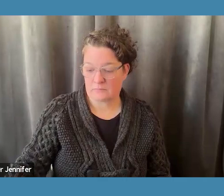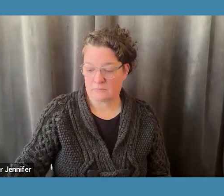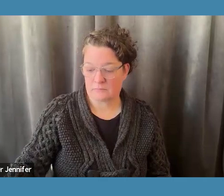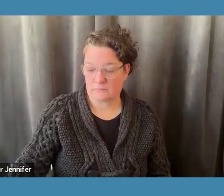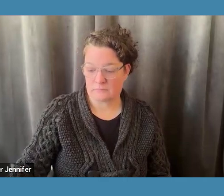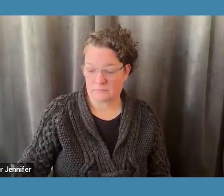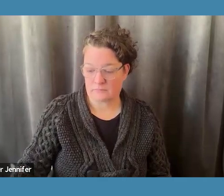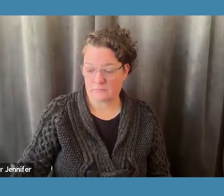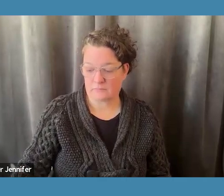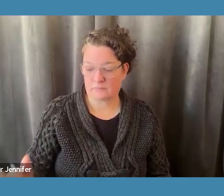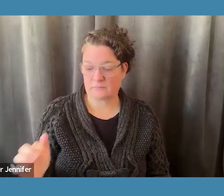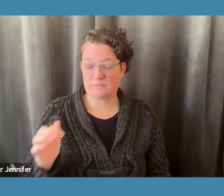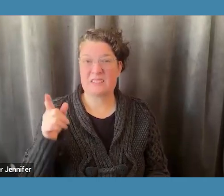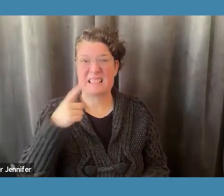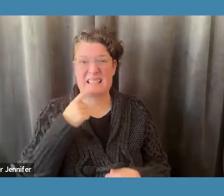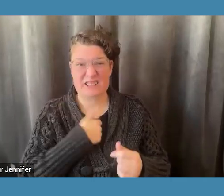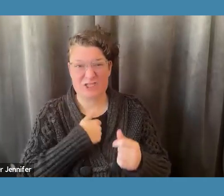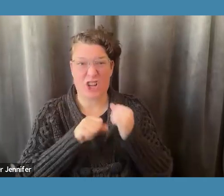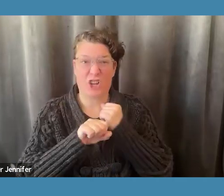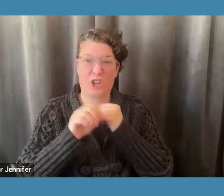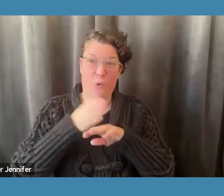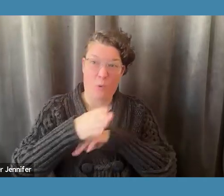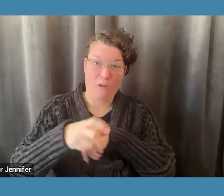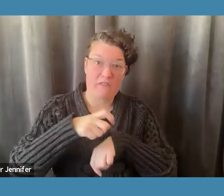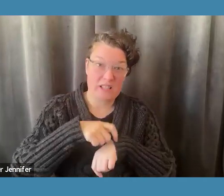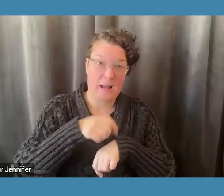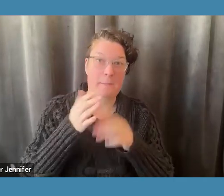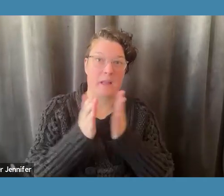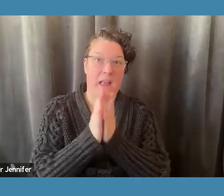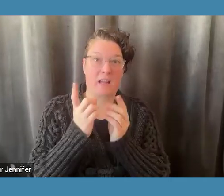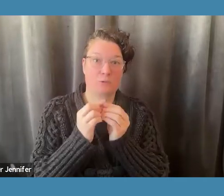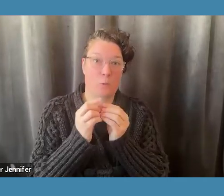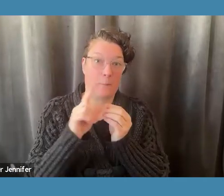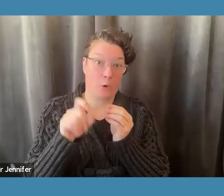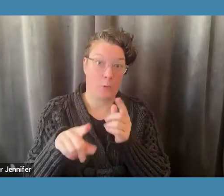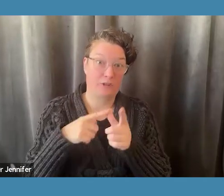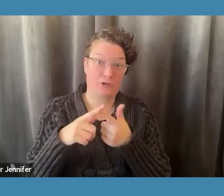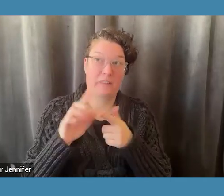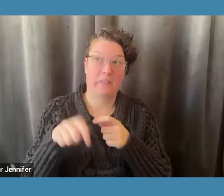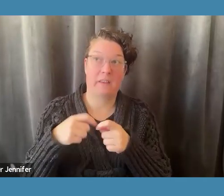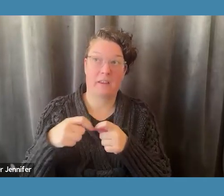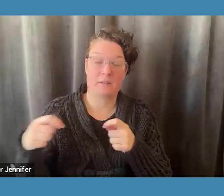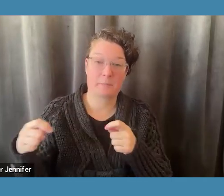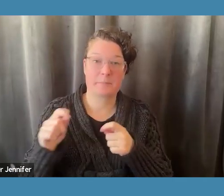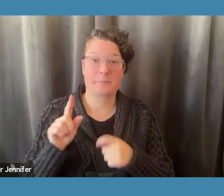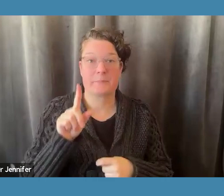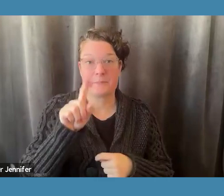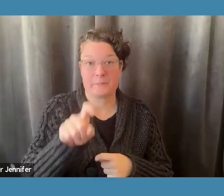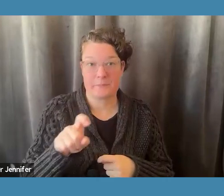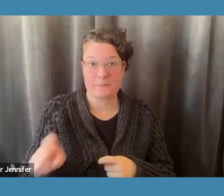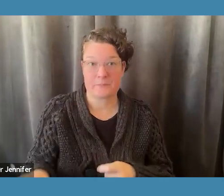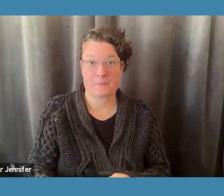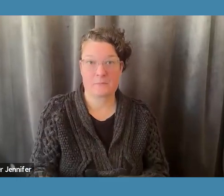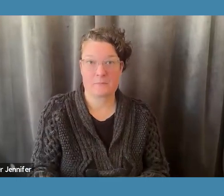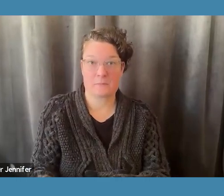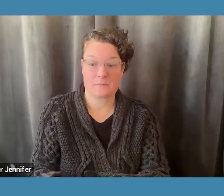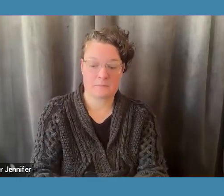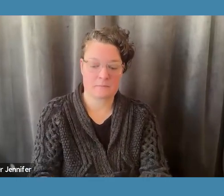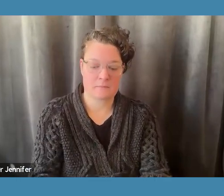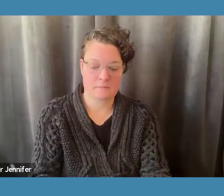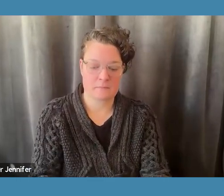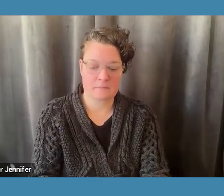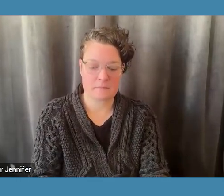right now. I'm going to ask one more question and then we're going to conclude the webinar. Does a child